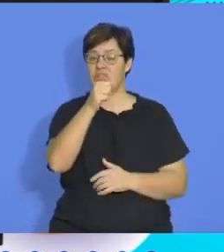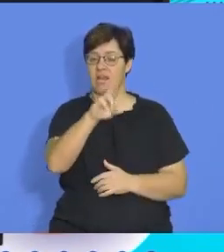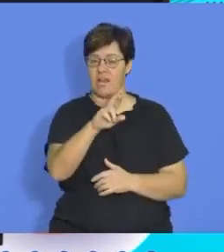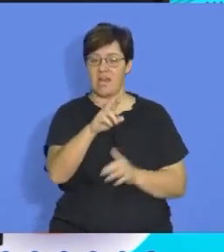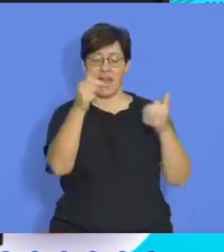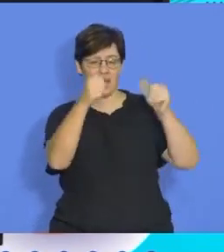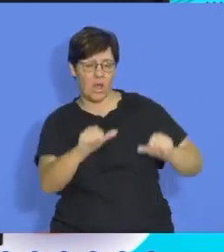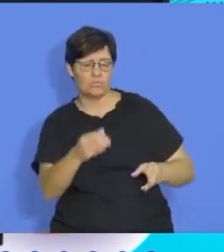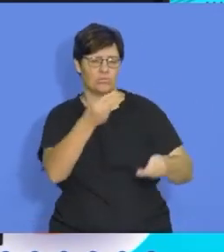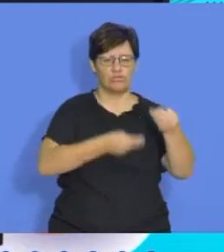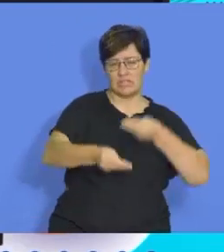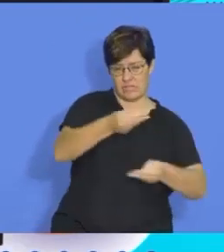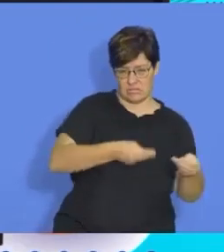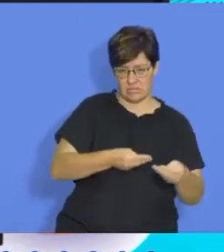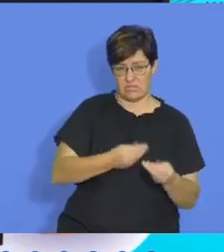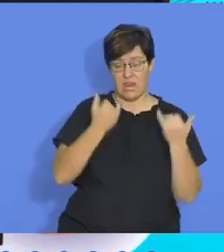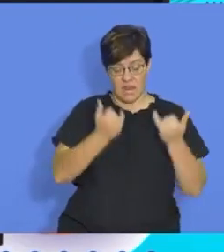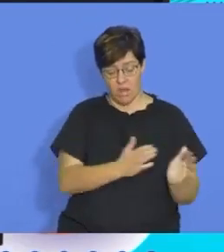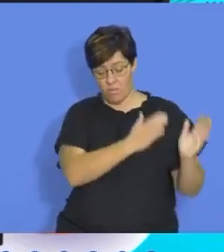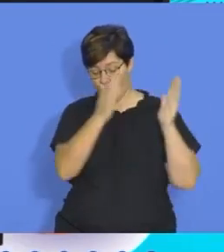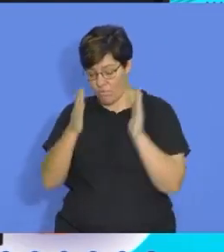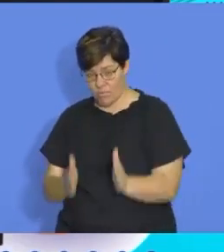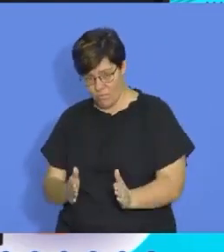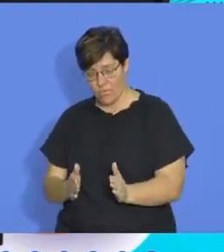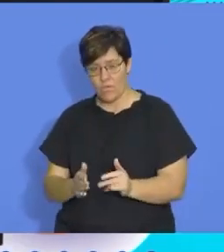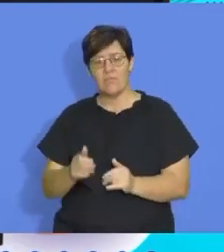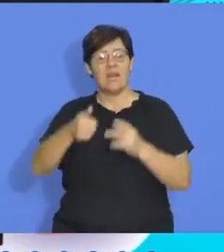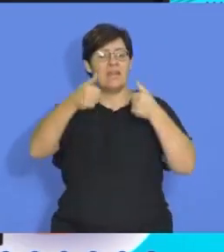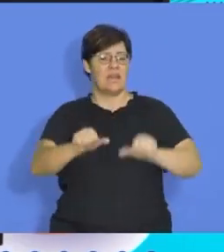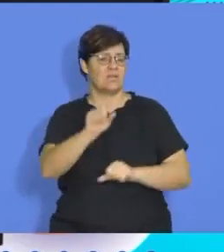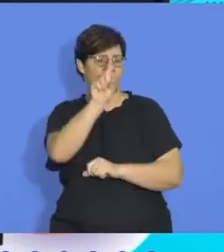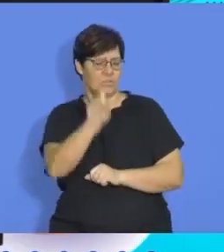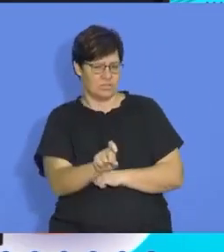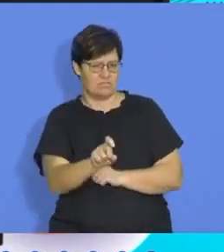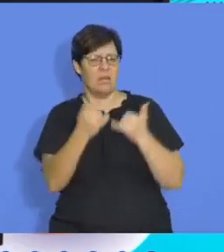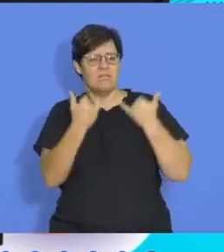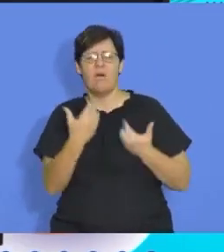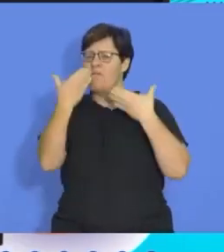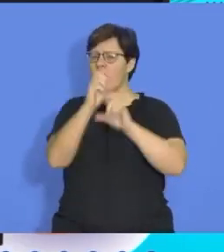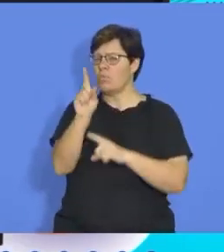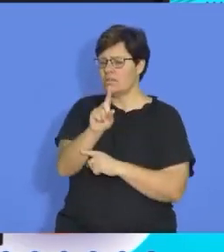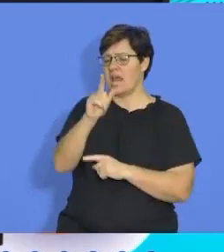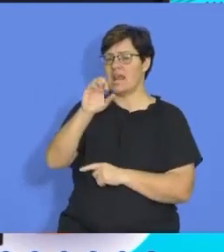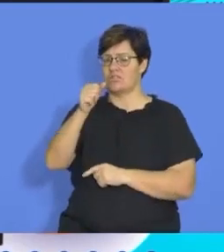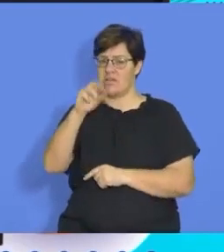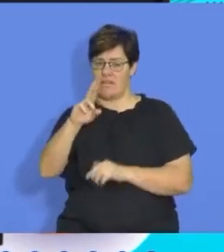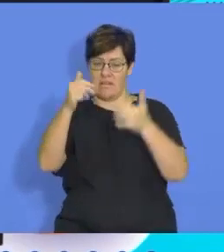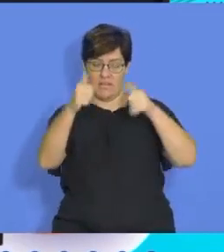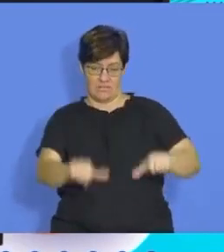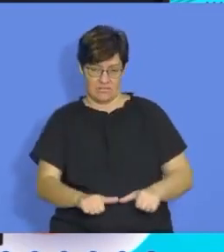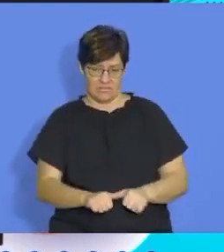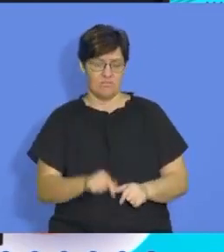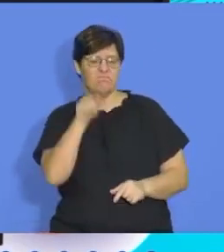ledger transactions. We're now going to move on to our next question, where we're going to look at ledger accounts and we're